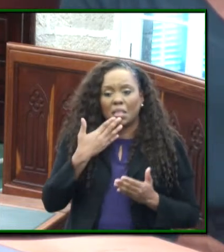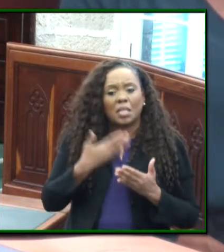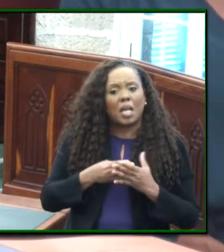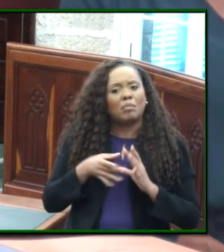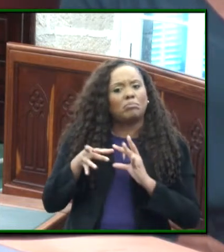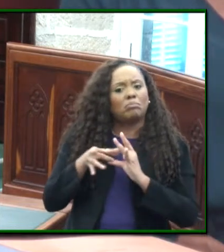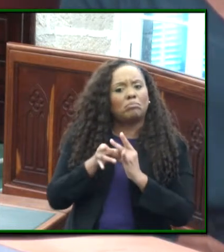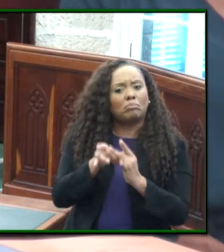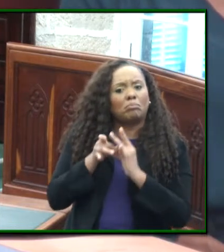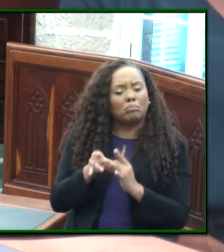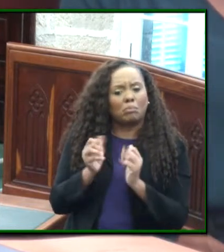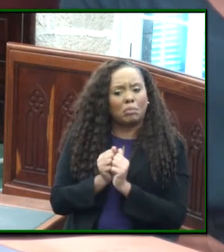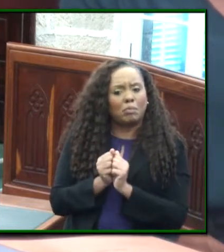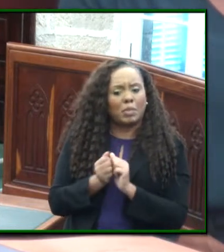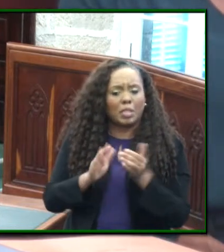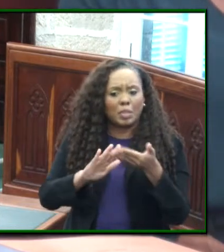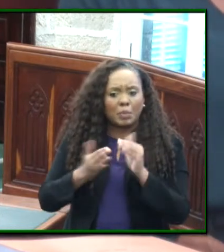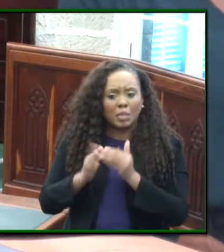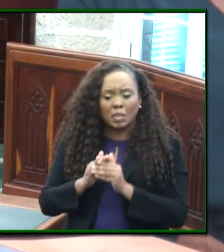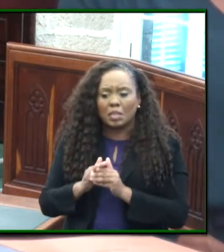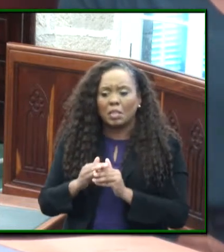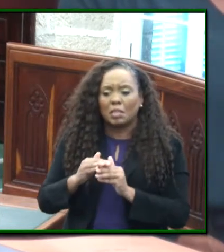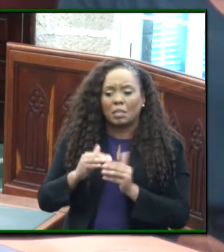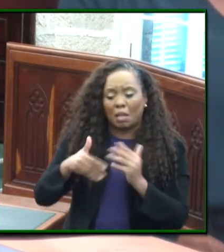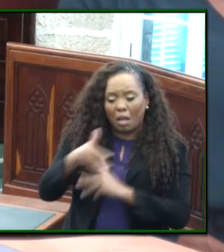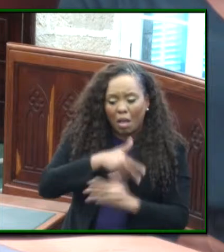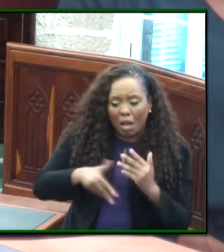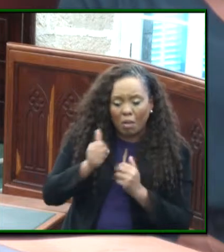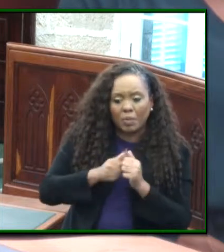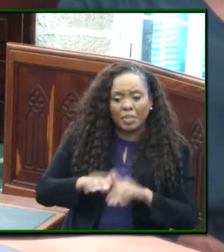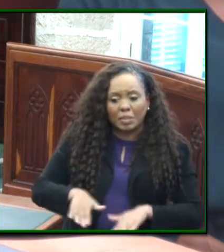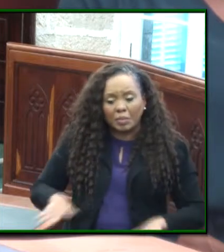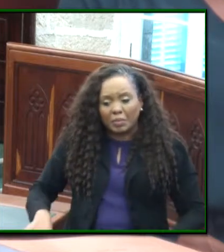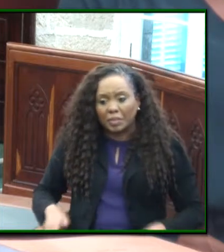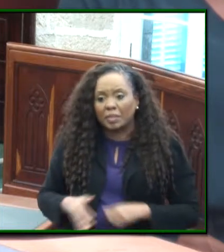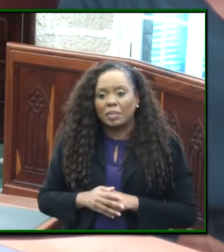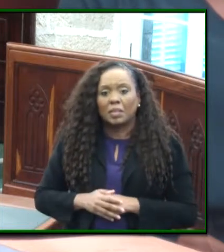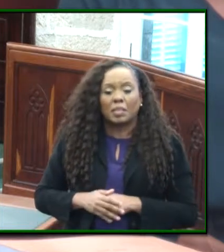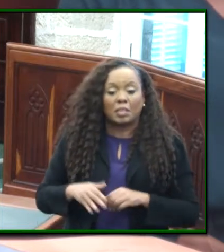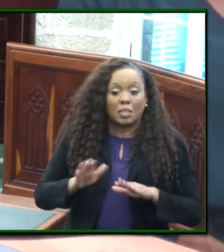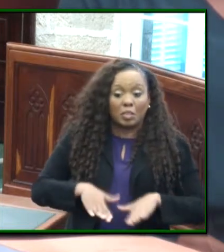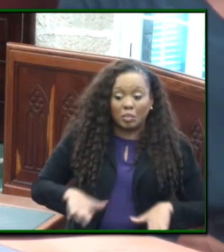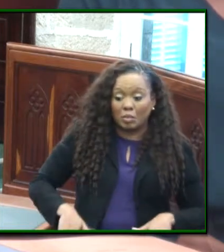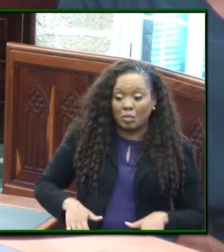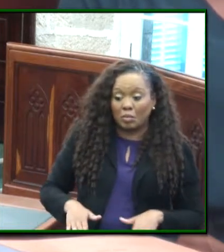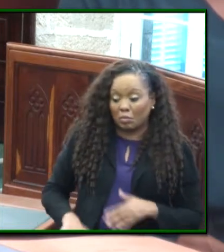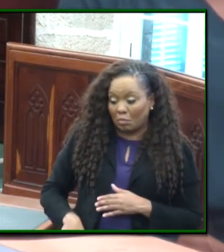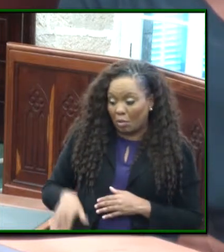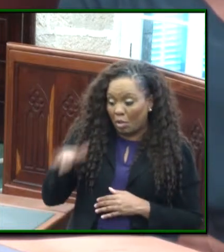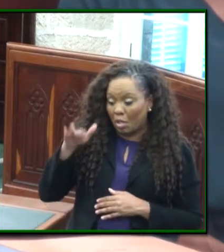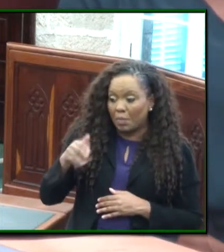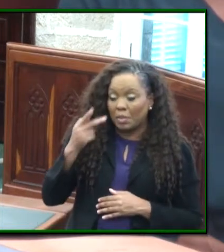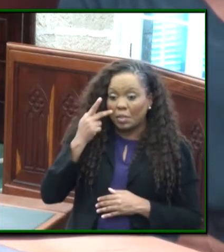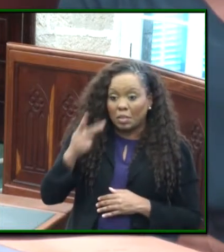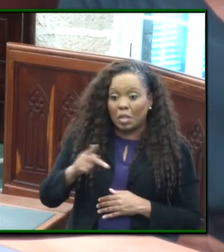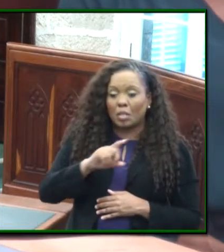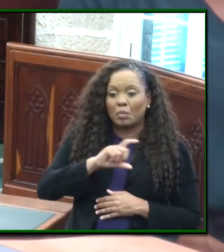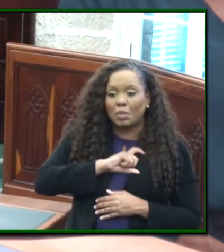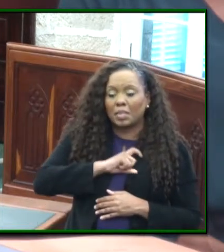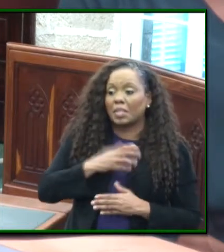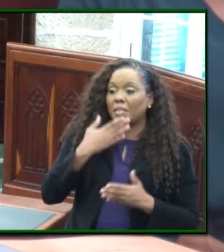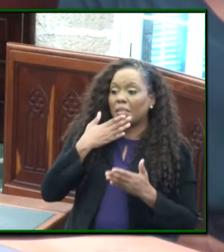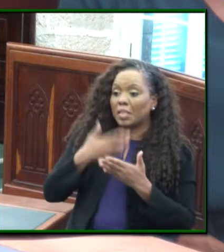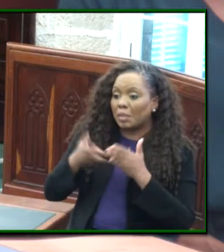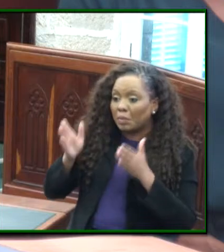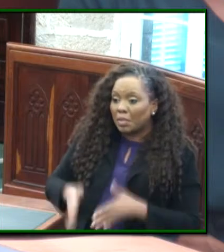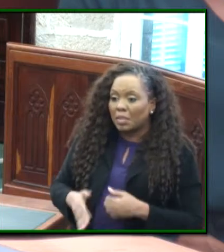the community. They interacted with the children, so the children coming up got to see the police as something other than somebody coming to break on your door and looking for your father or